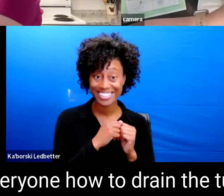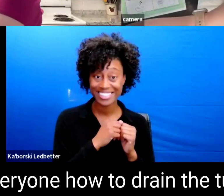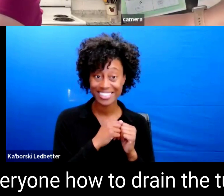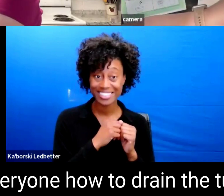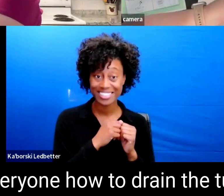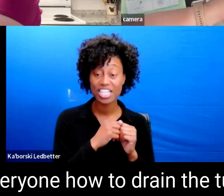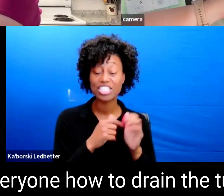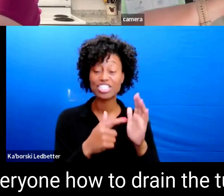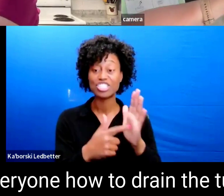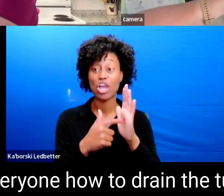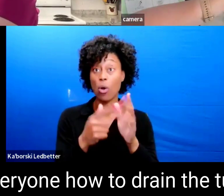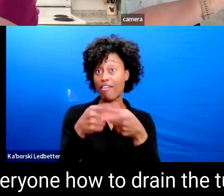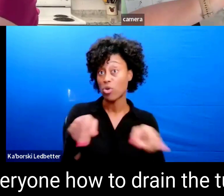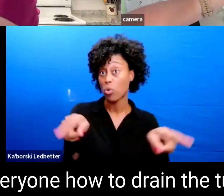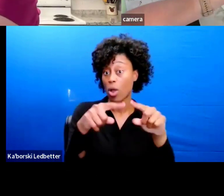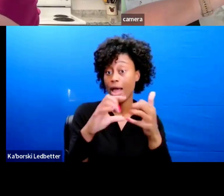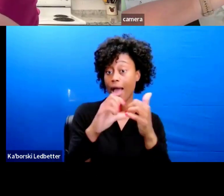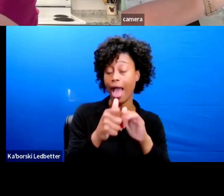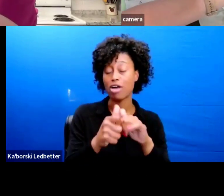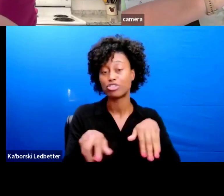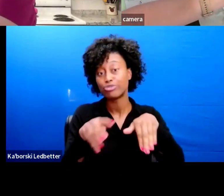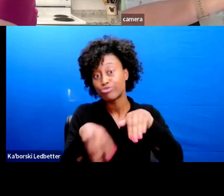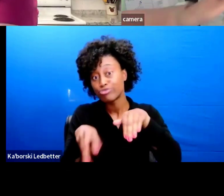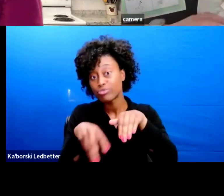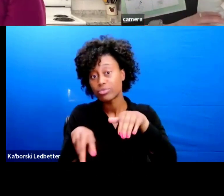Show everyone how to drain the tuna.